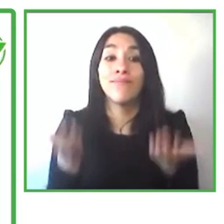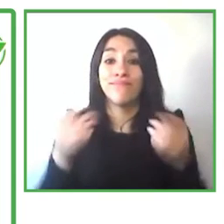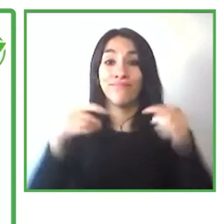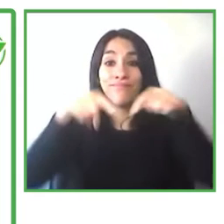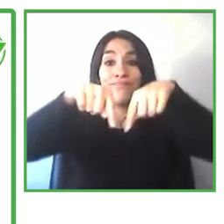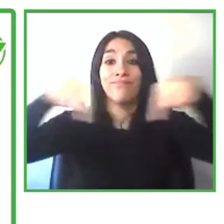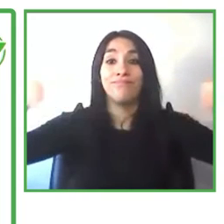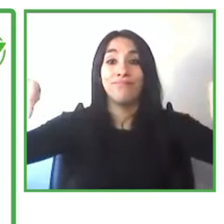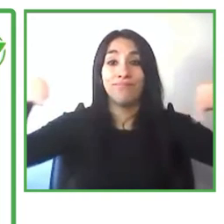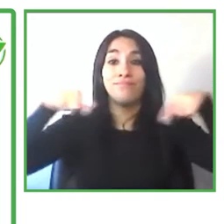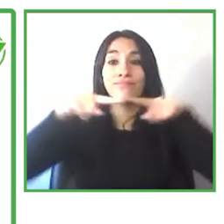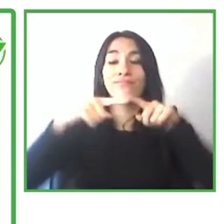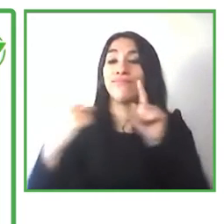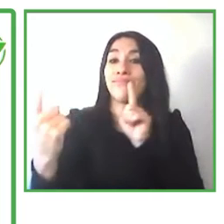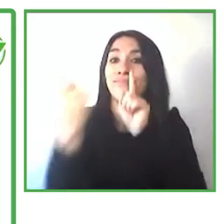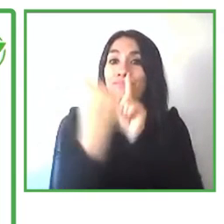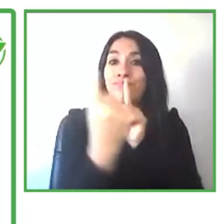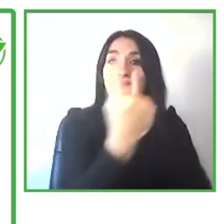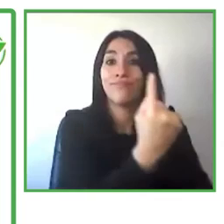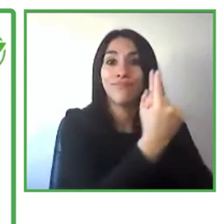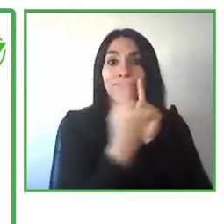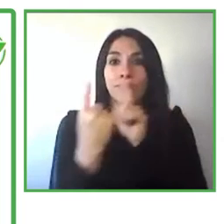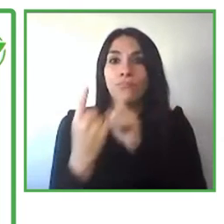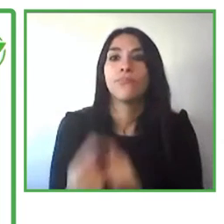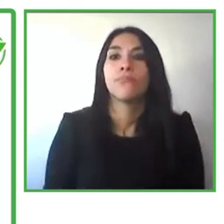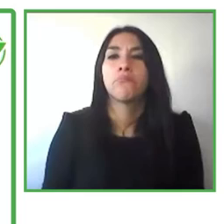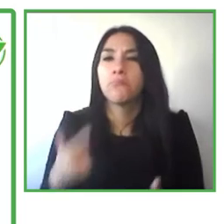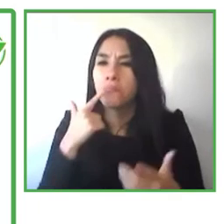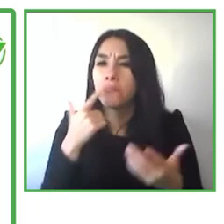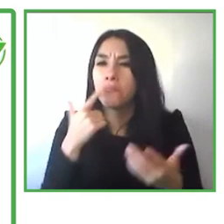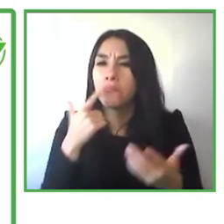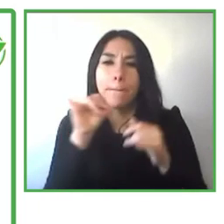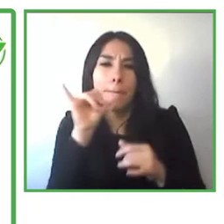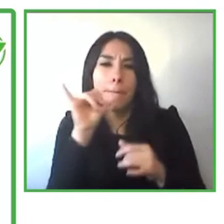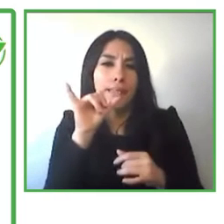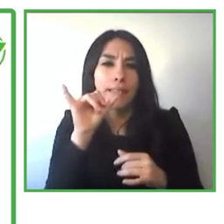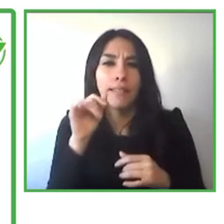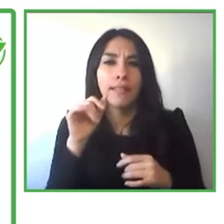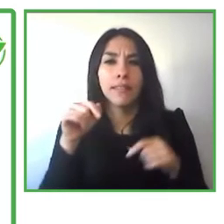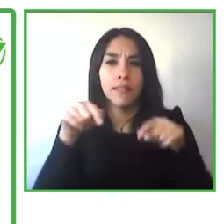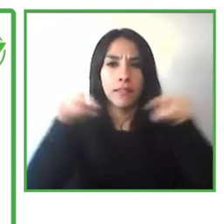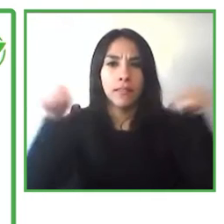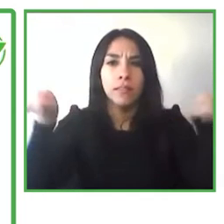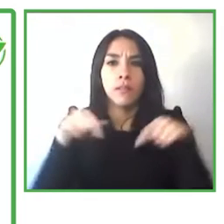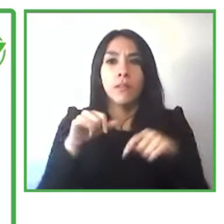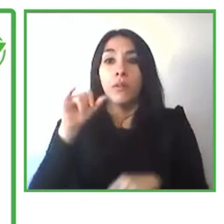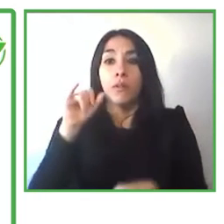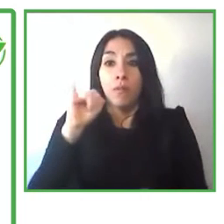second point of the benefits members have when being part of our network,